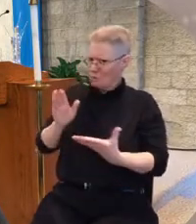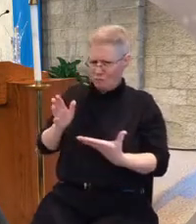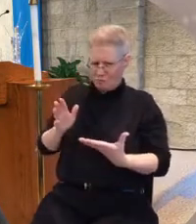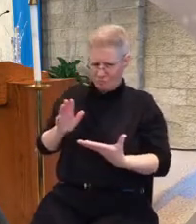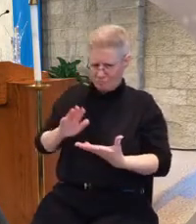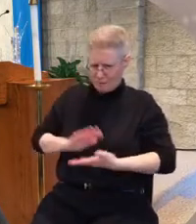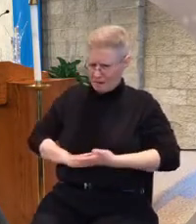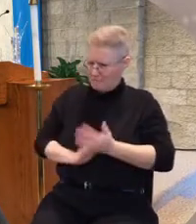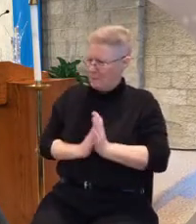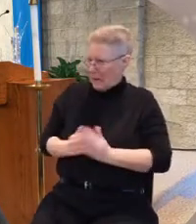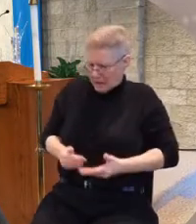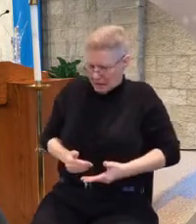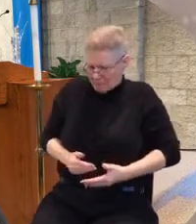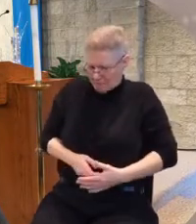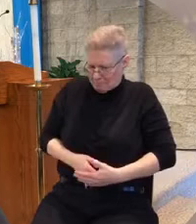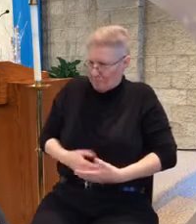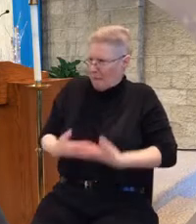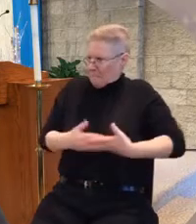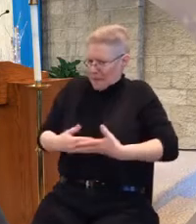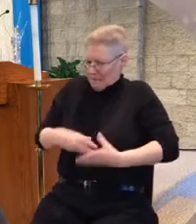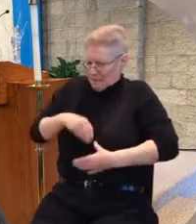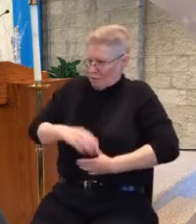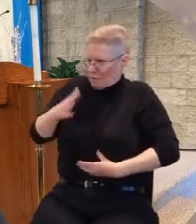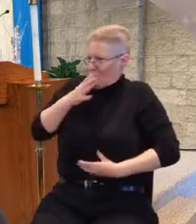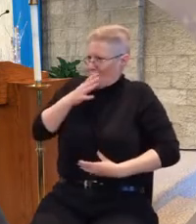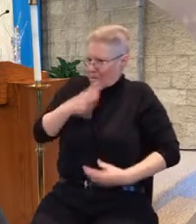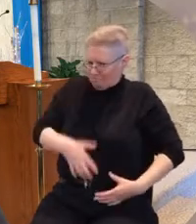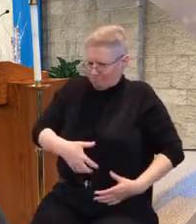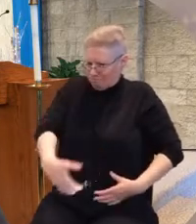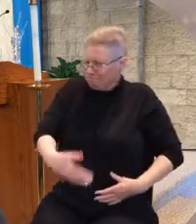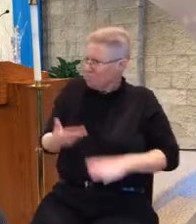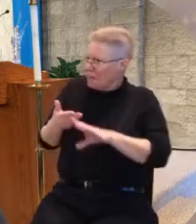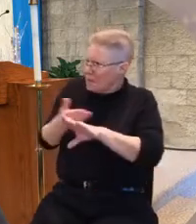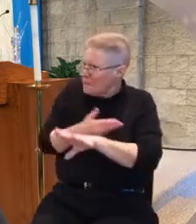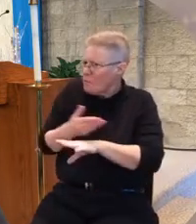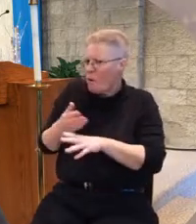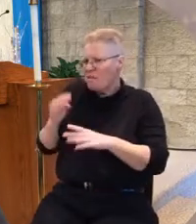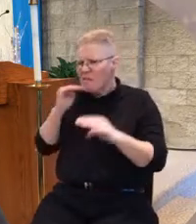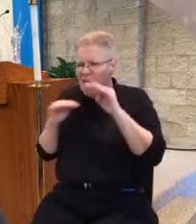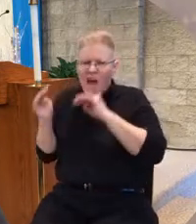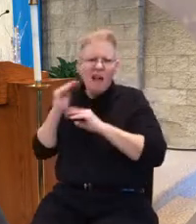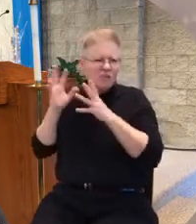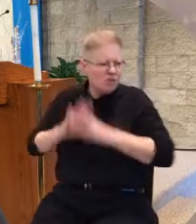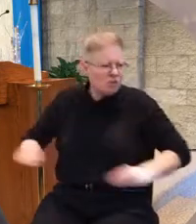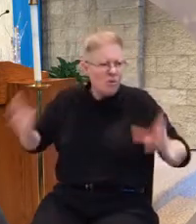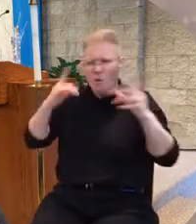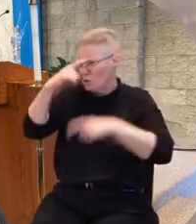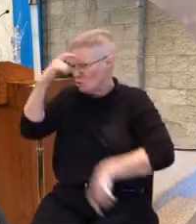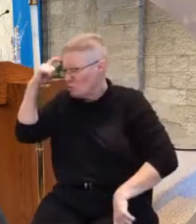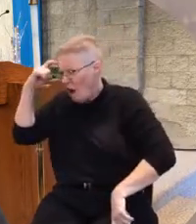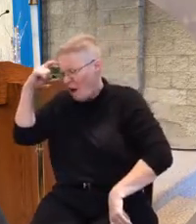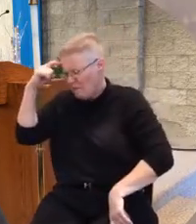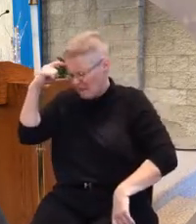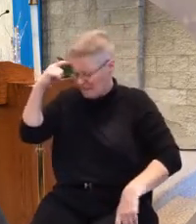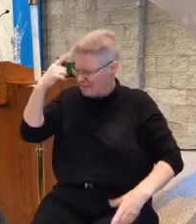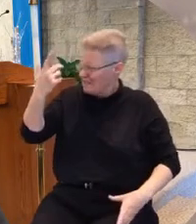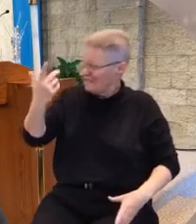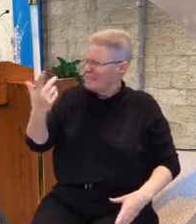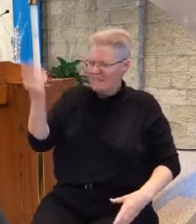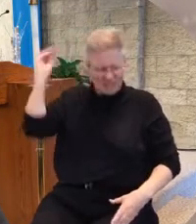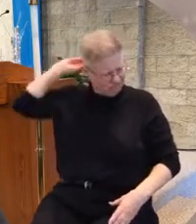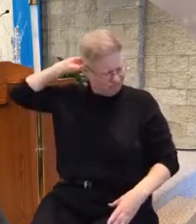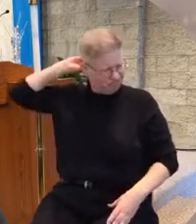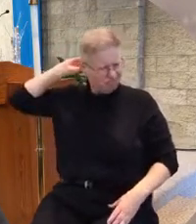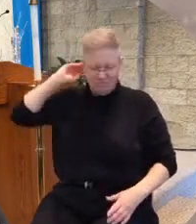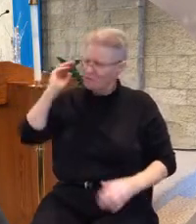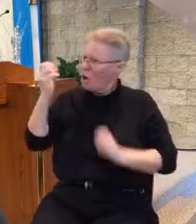womb, before your story, before your traumas, before the lies that took root in your consciousness, getting back to